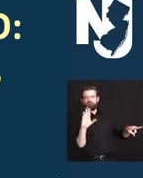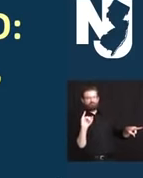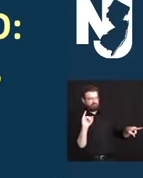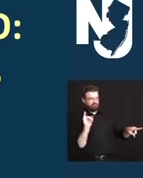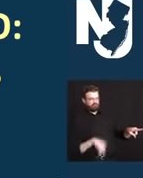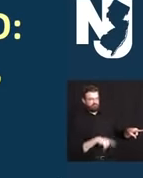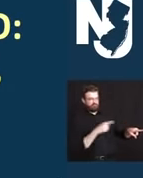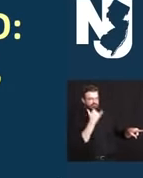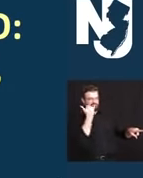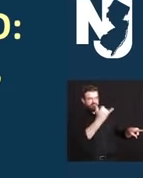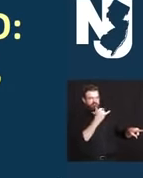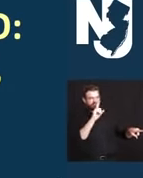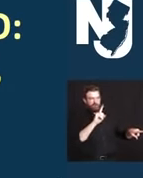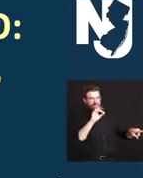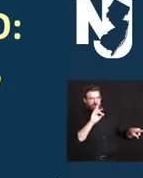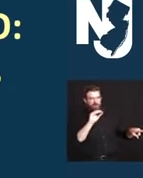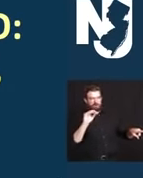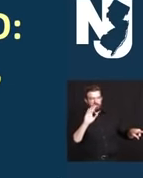1-800-792-3000. That's